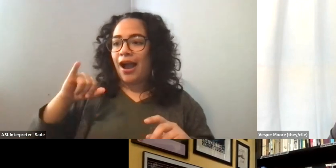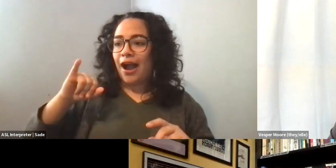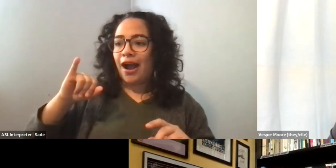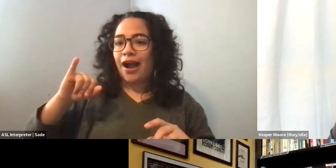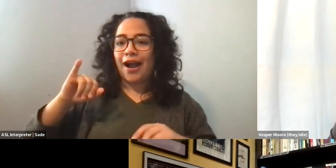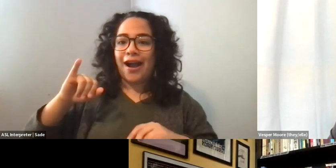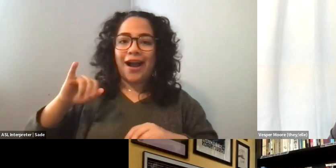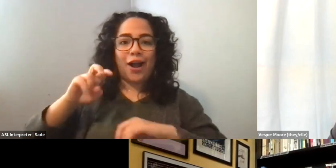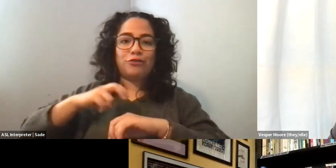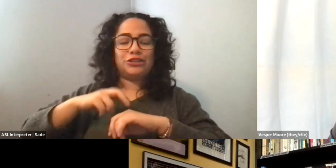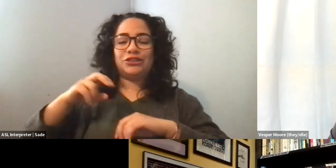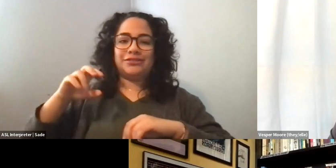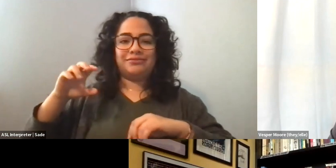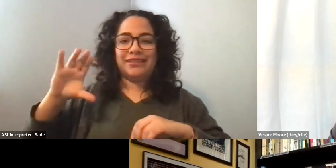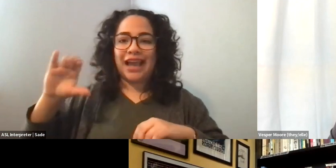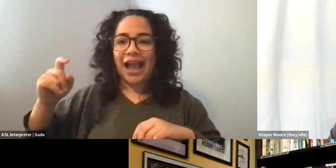into a white person